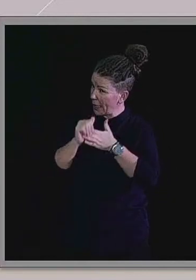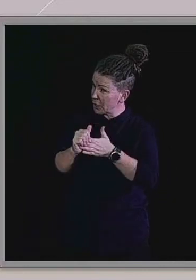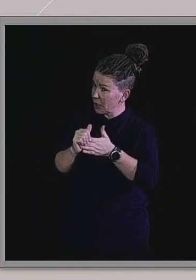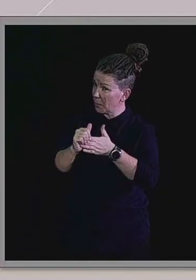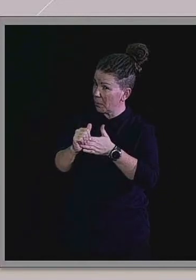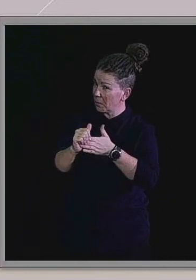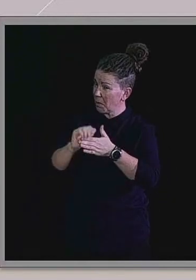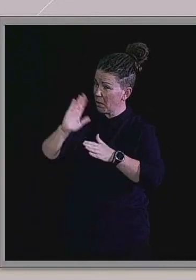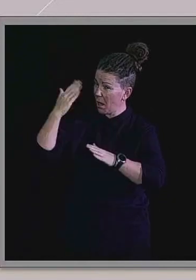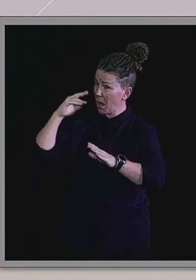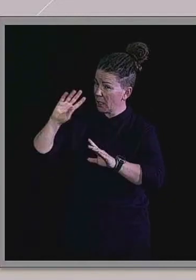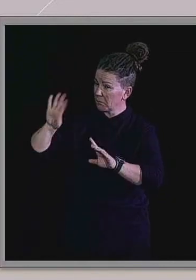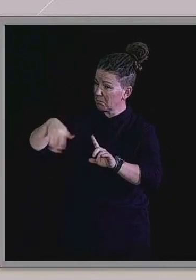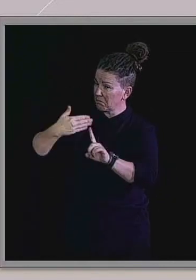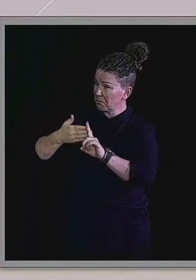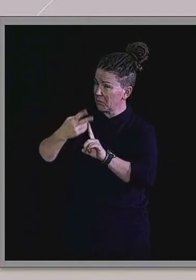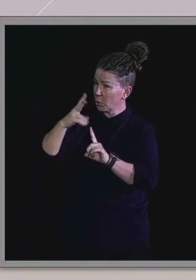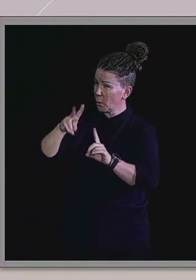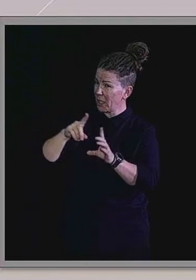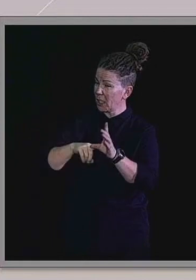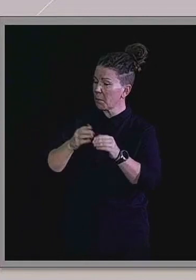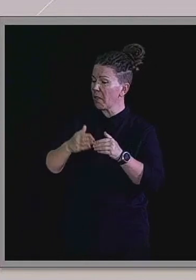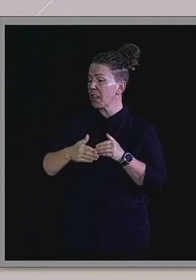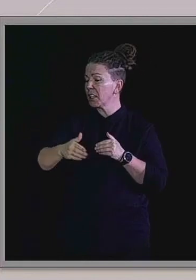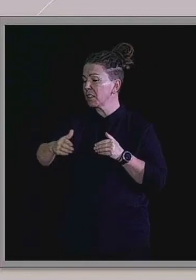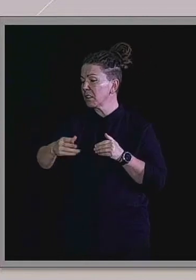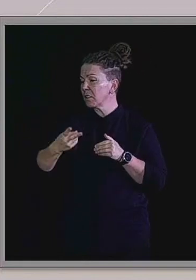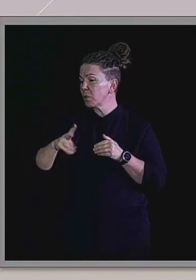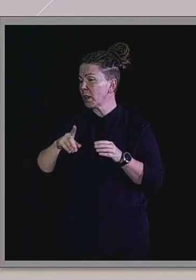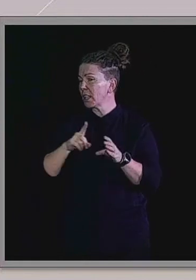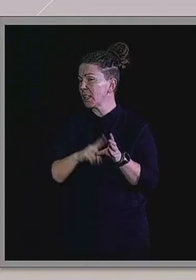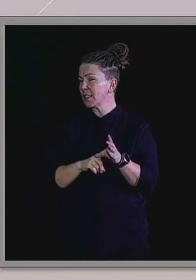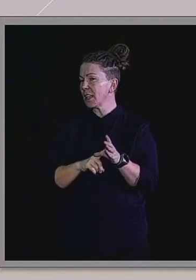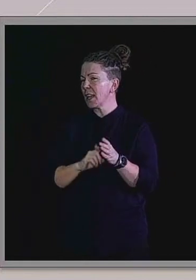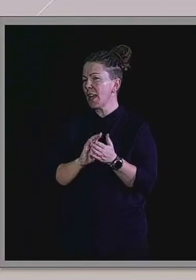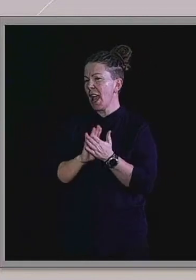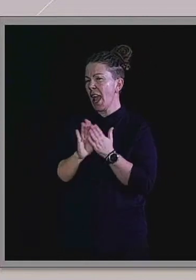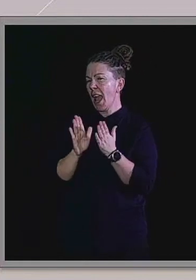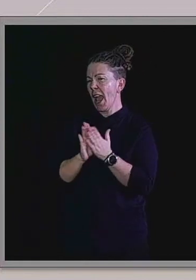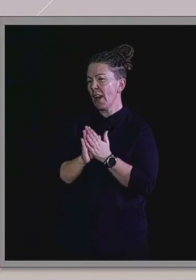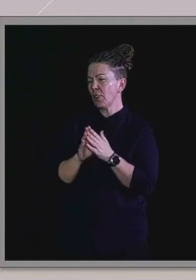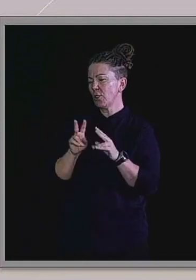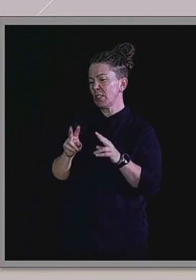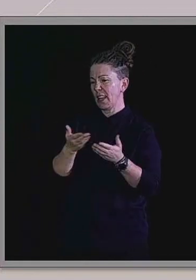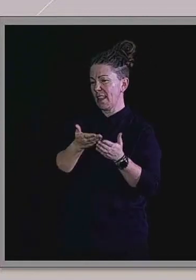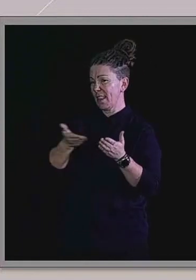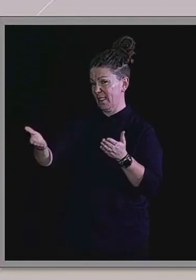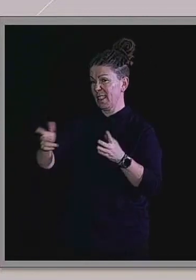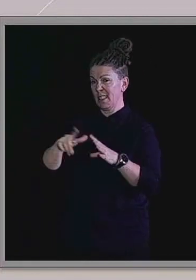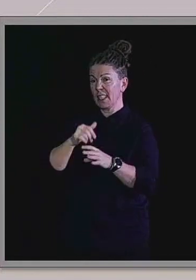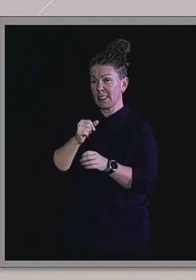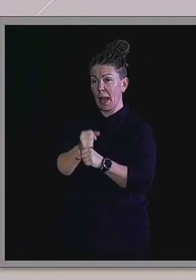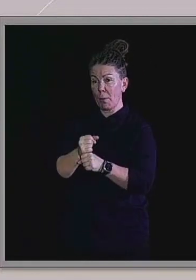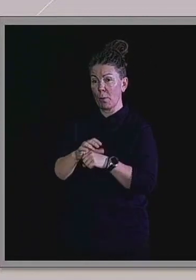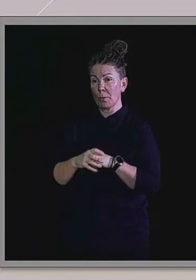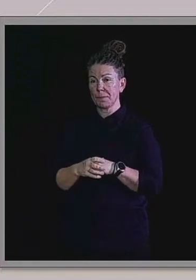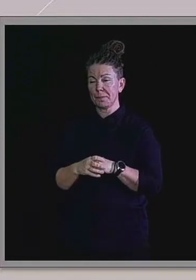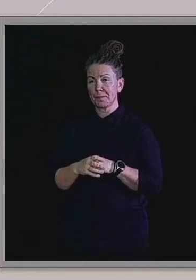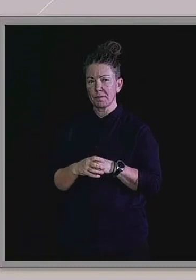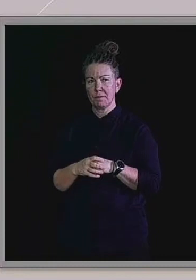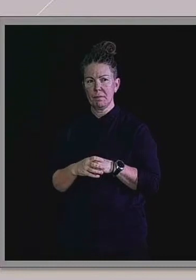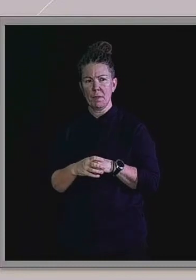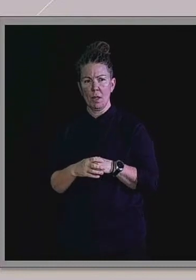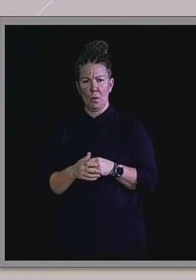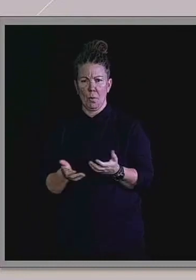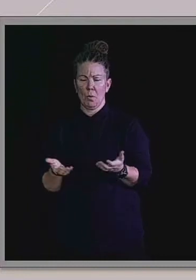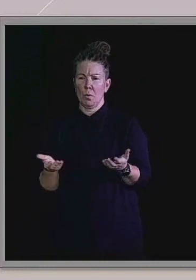last 20 years, but your leadership in the next 20 years. So how do you see this as a kind of example for people? Well, I think if anything,